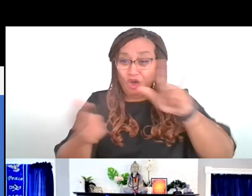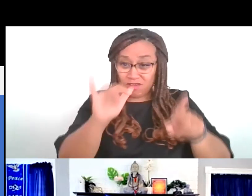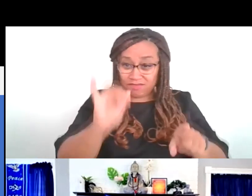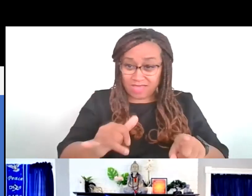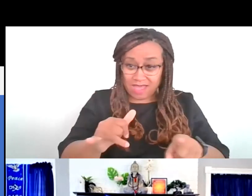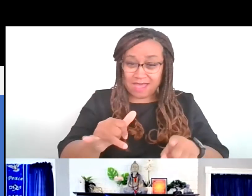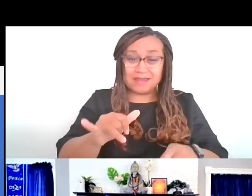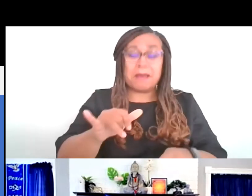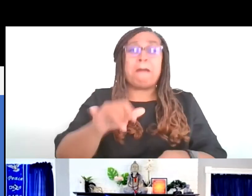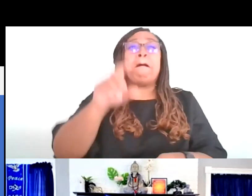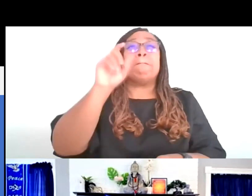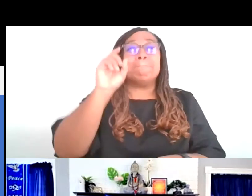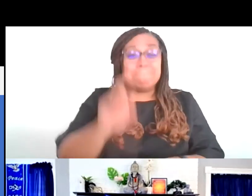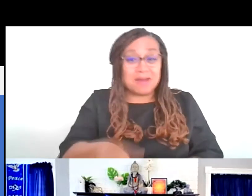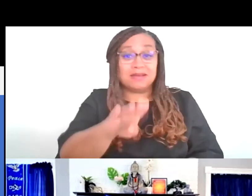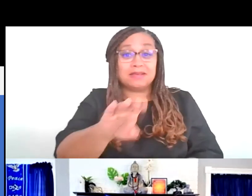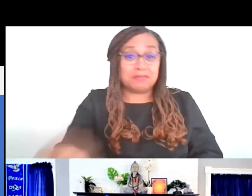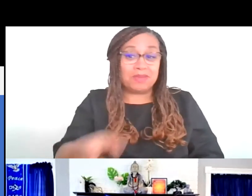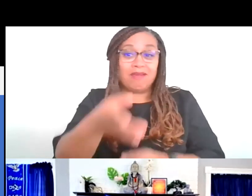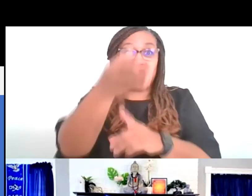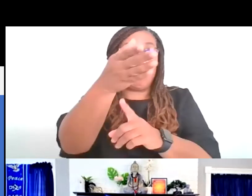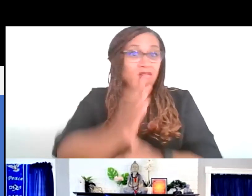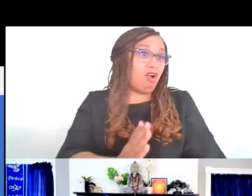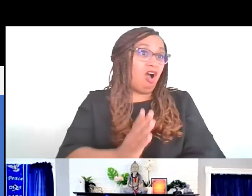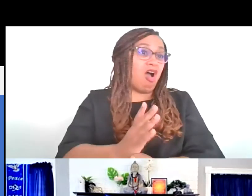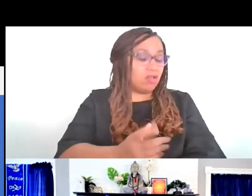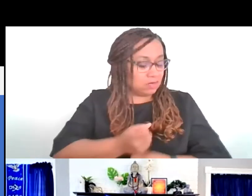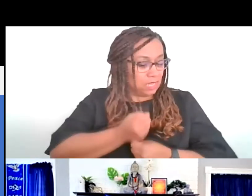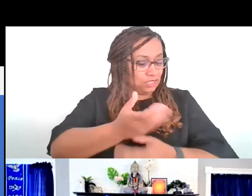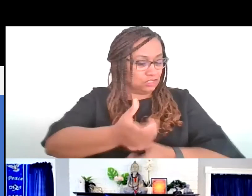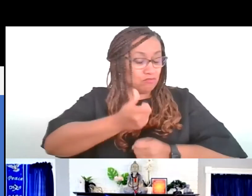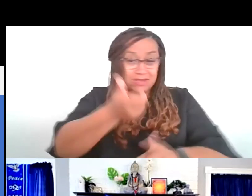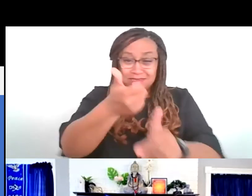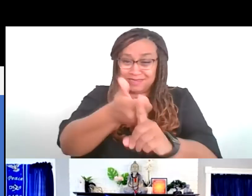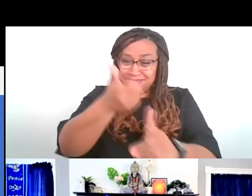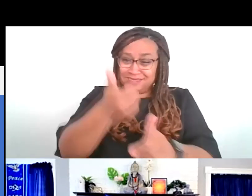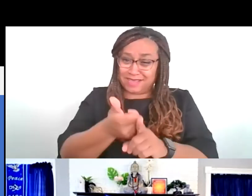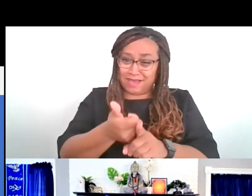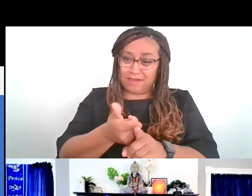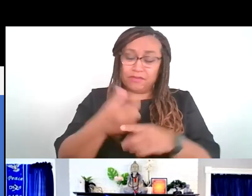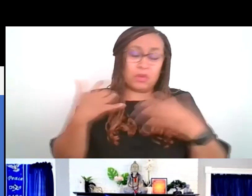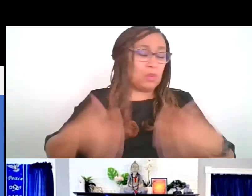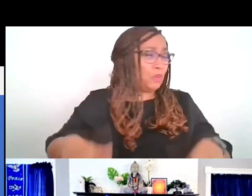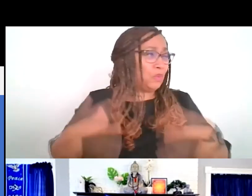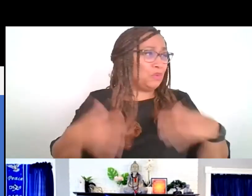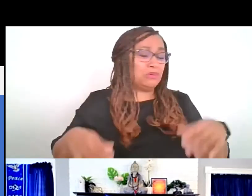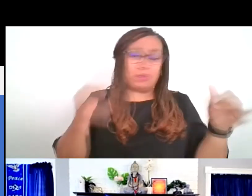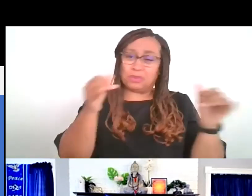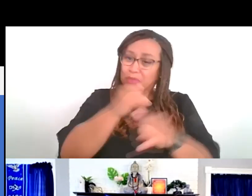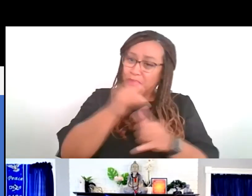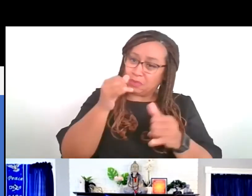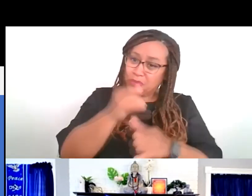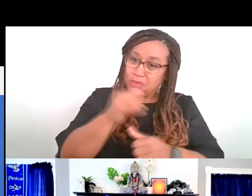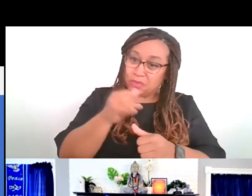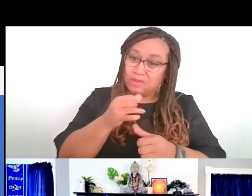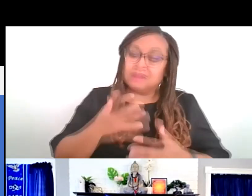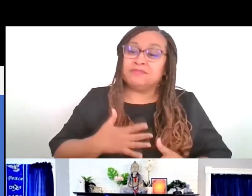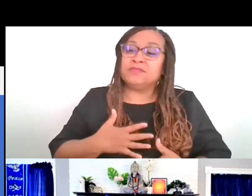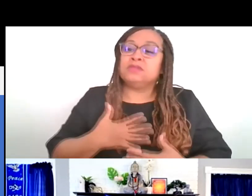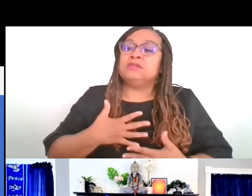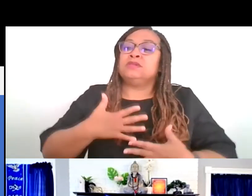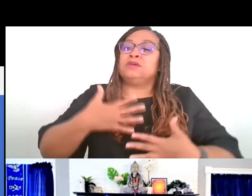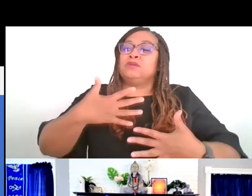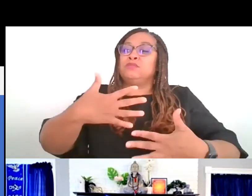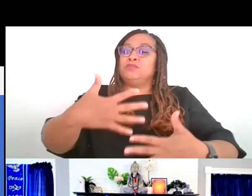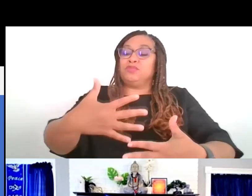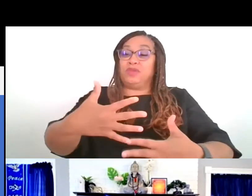be God in expression. How awesome is that? Breathe.